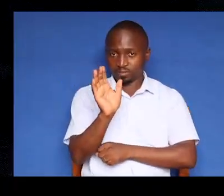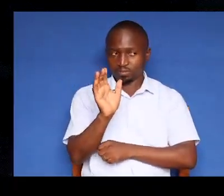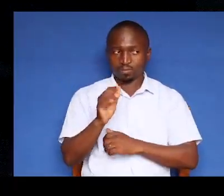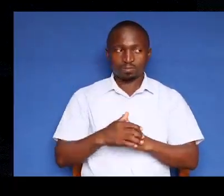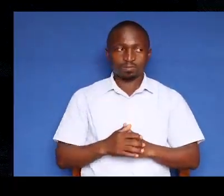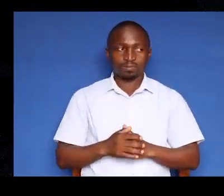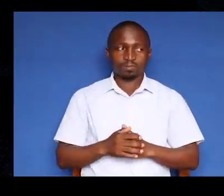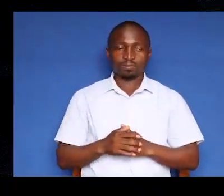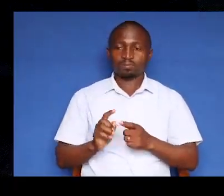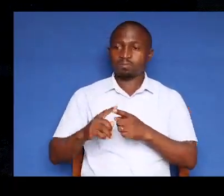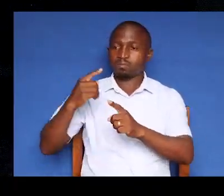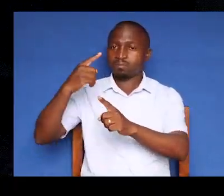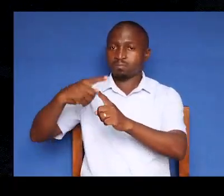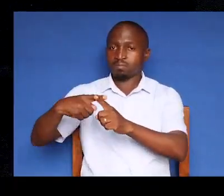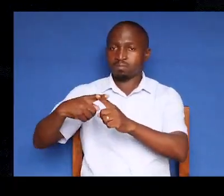times